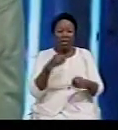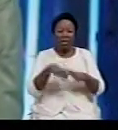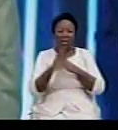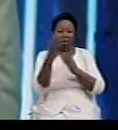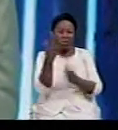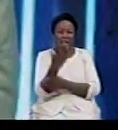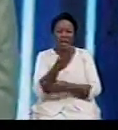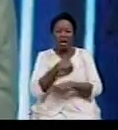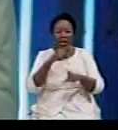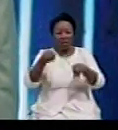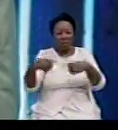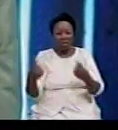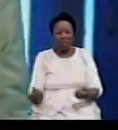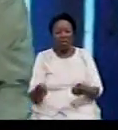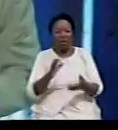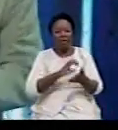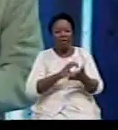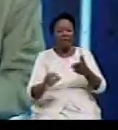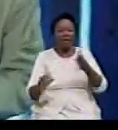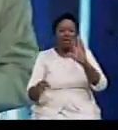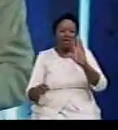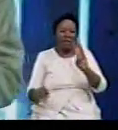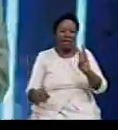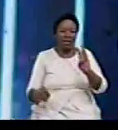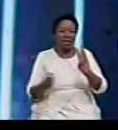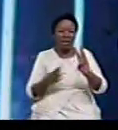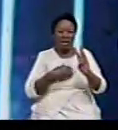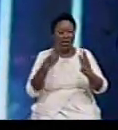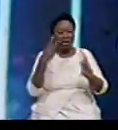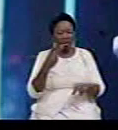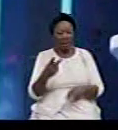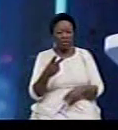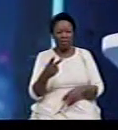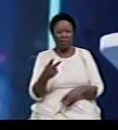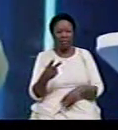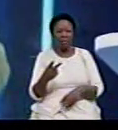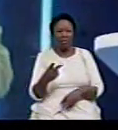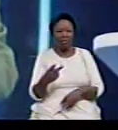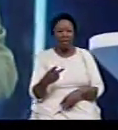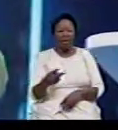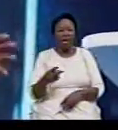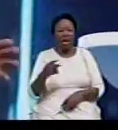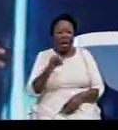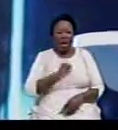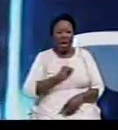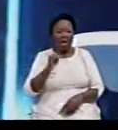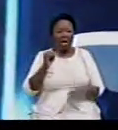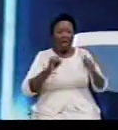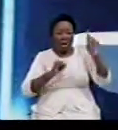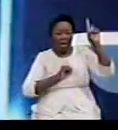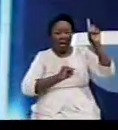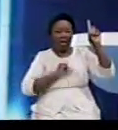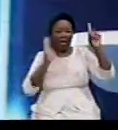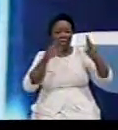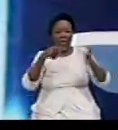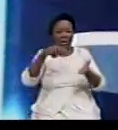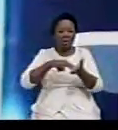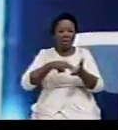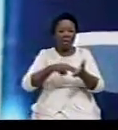go. Verse 6, and behold, I will stand before thee